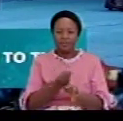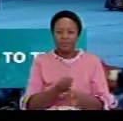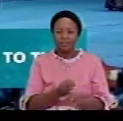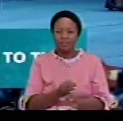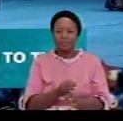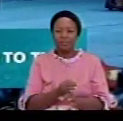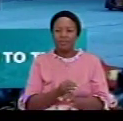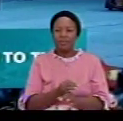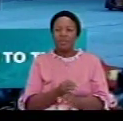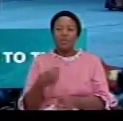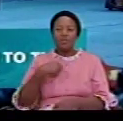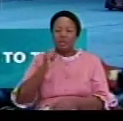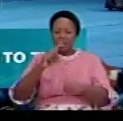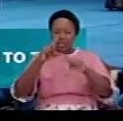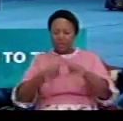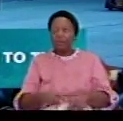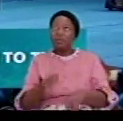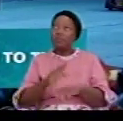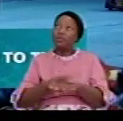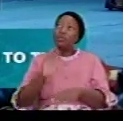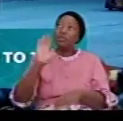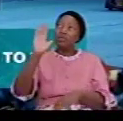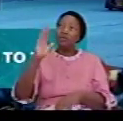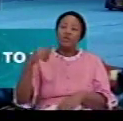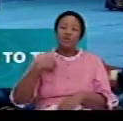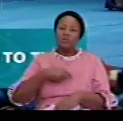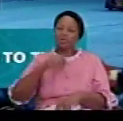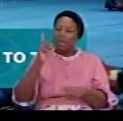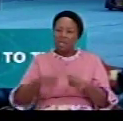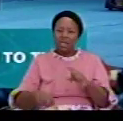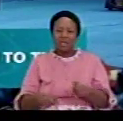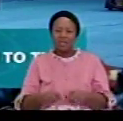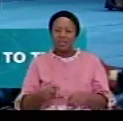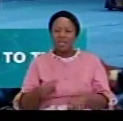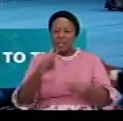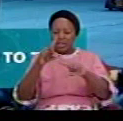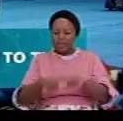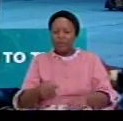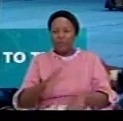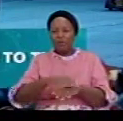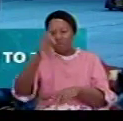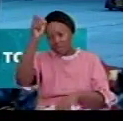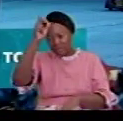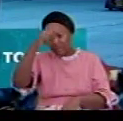can trust Him. We cannot trust Satan. He's a liar.